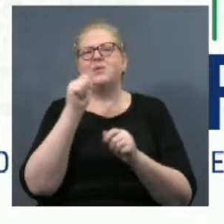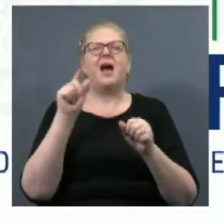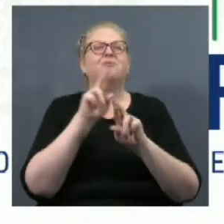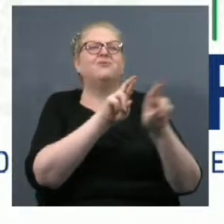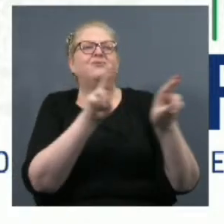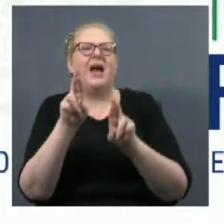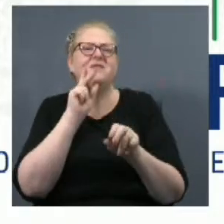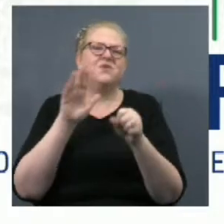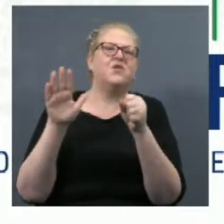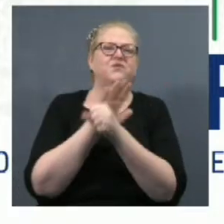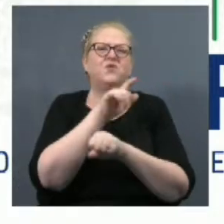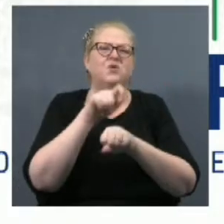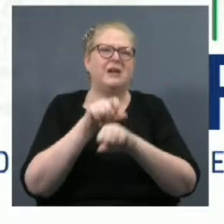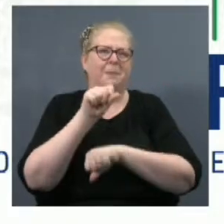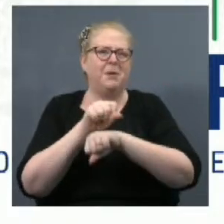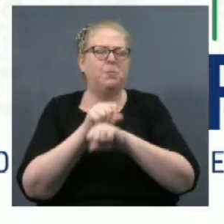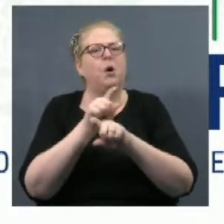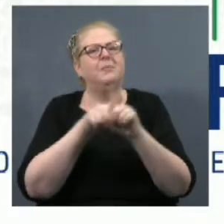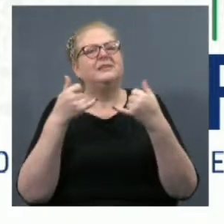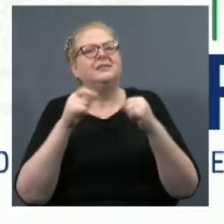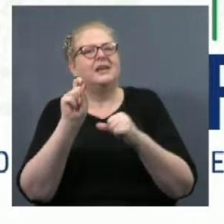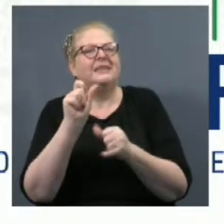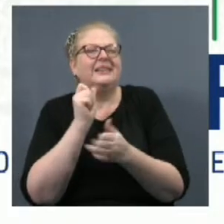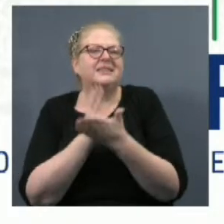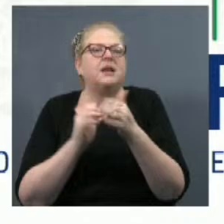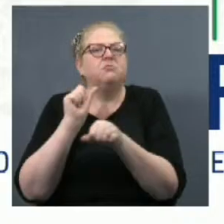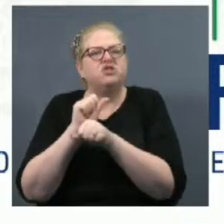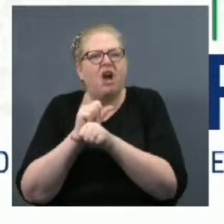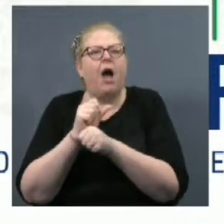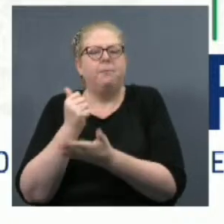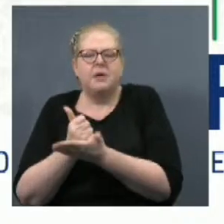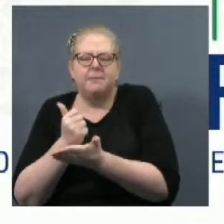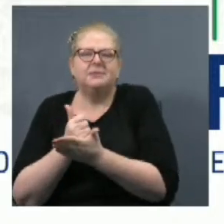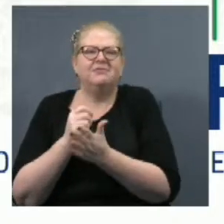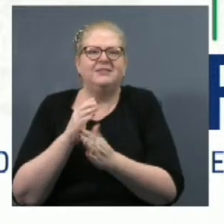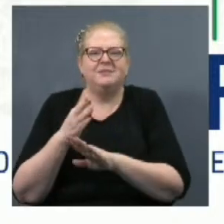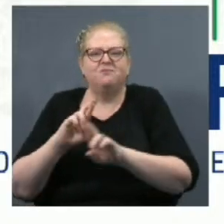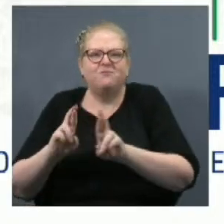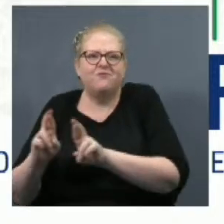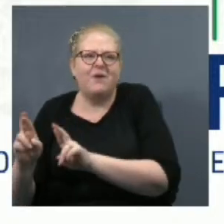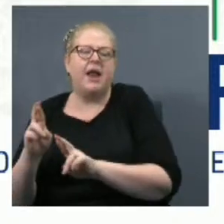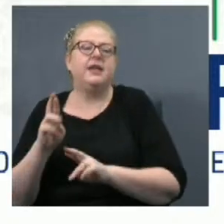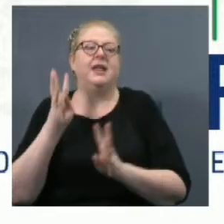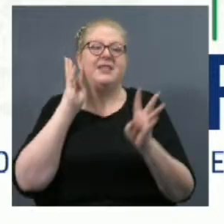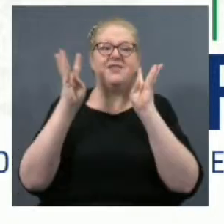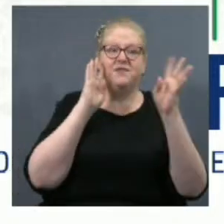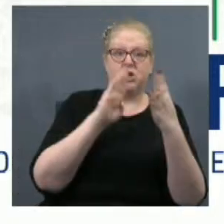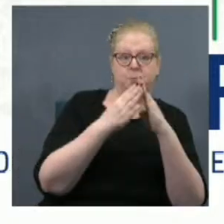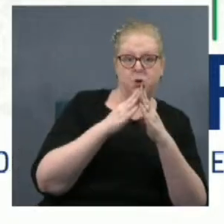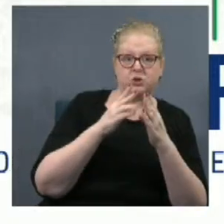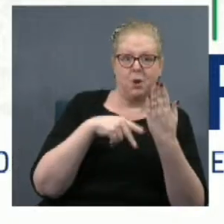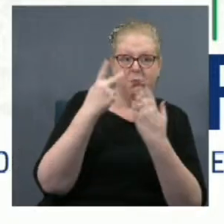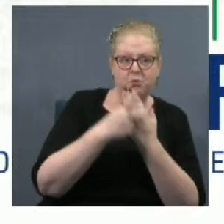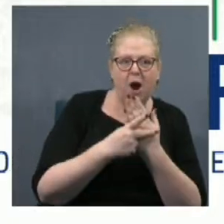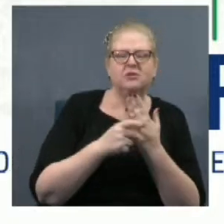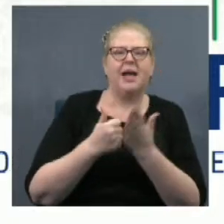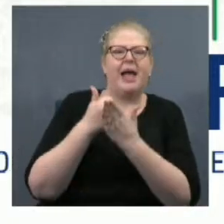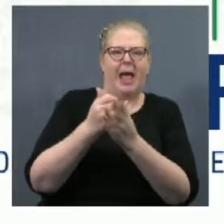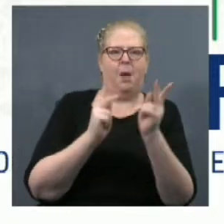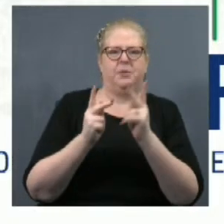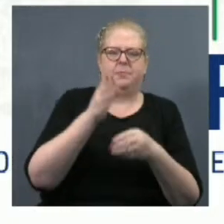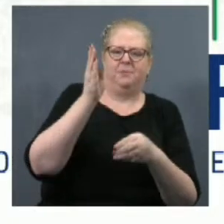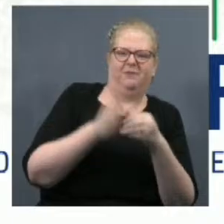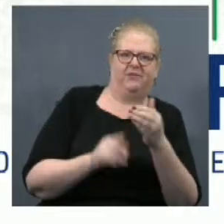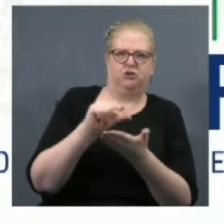full-time job and still need some job assistance, as well as a community innovation project, the Arkansas Learning Network helps people finish